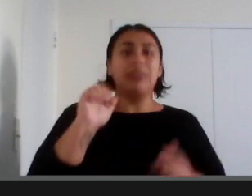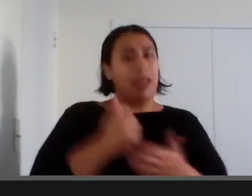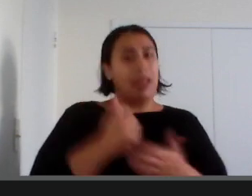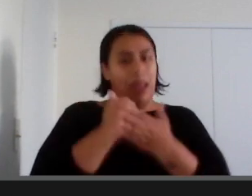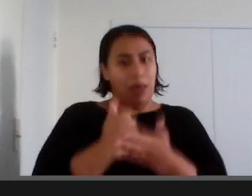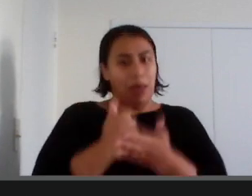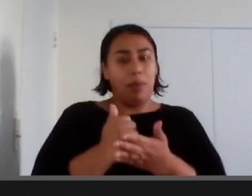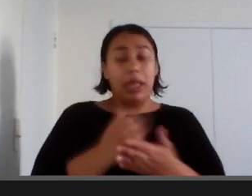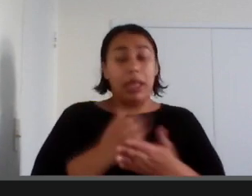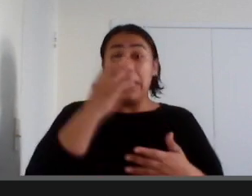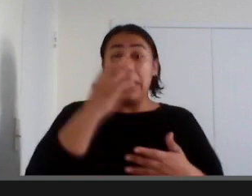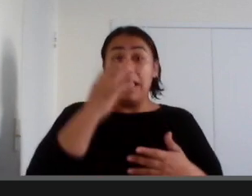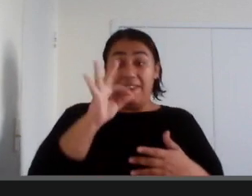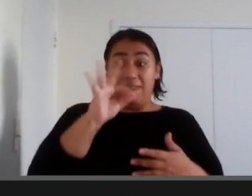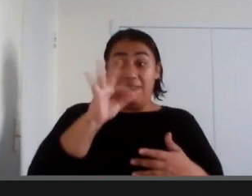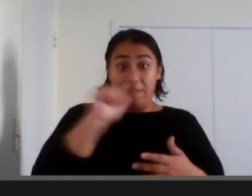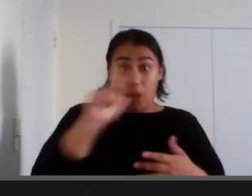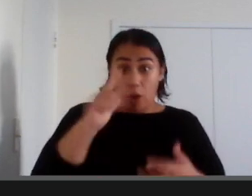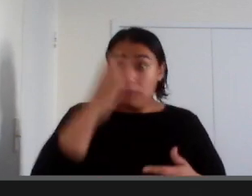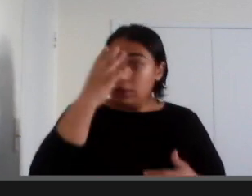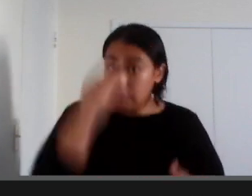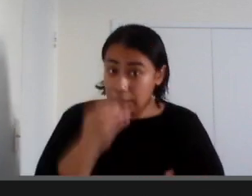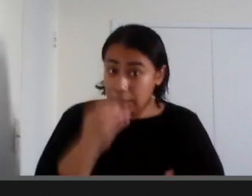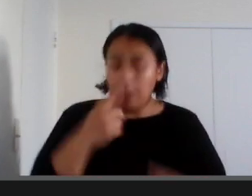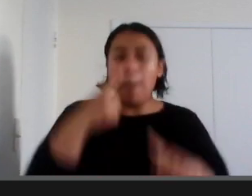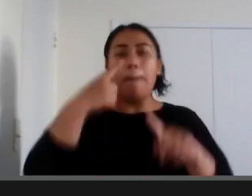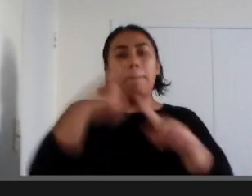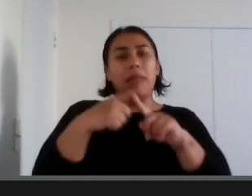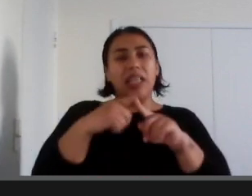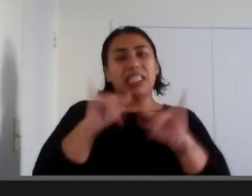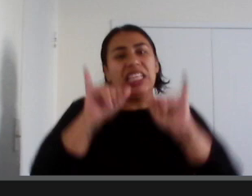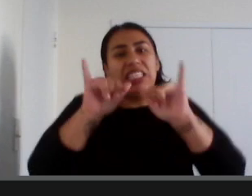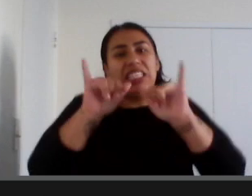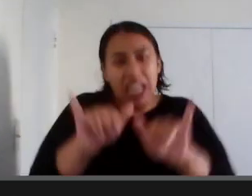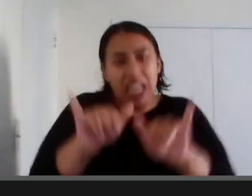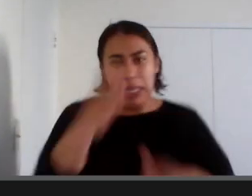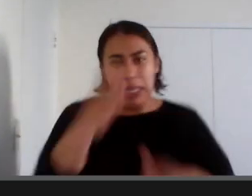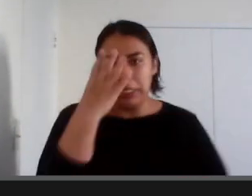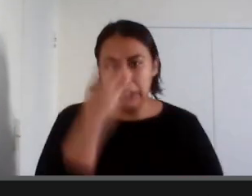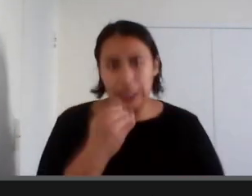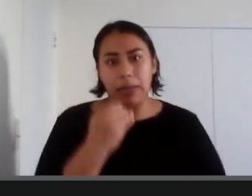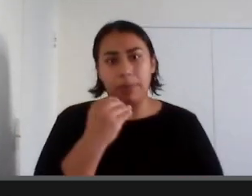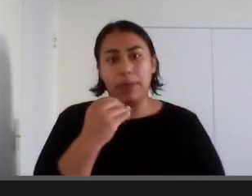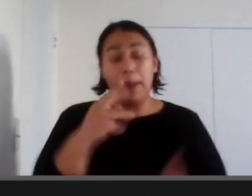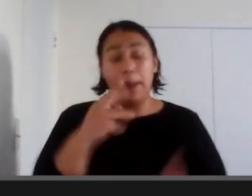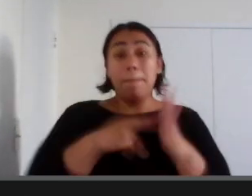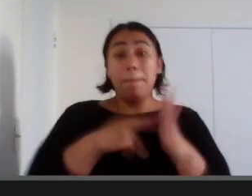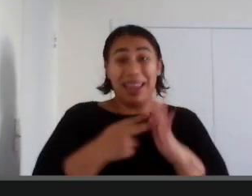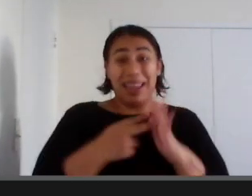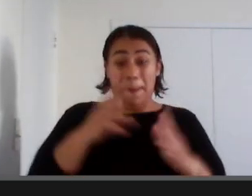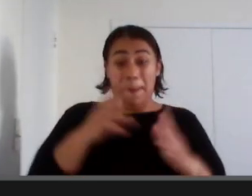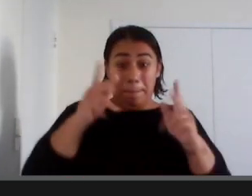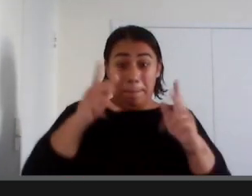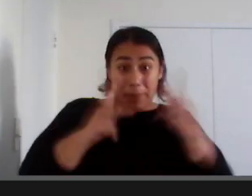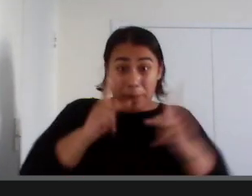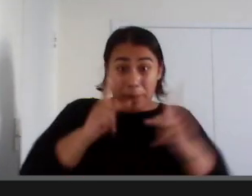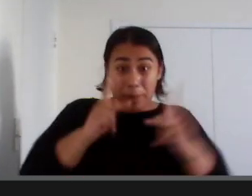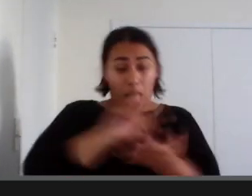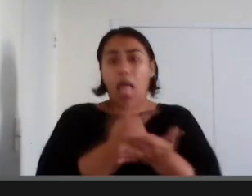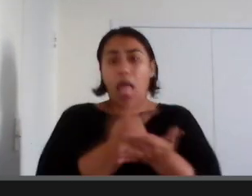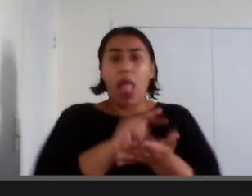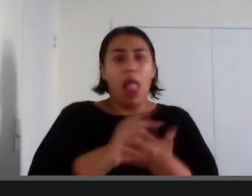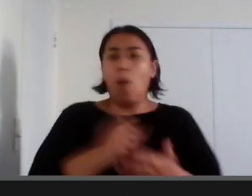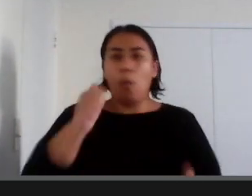system occurs naturally in our bodies, and they play a role in the balance of many organ systems. It is thought that